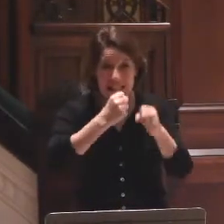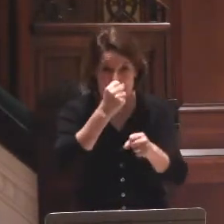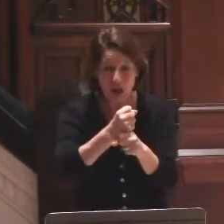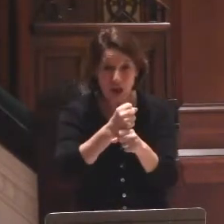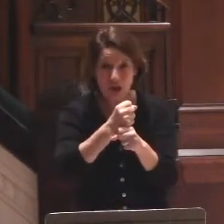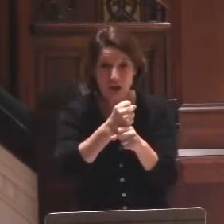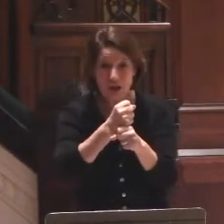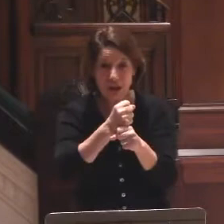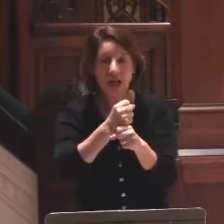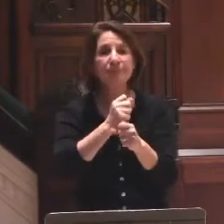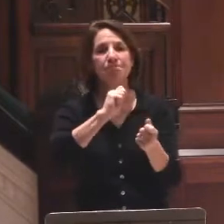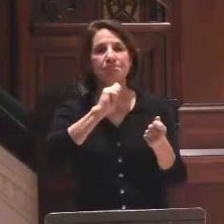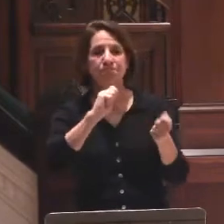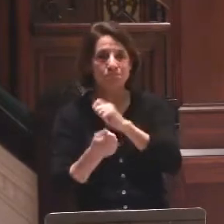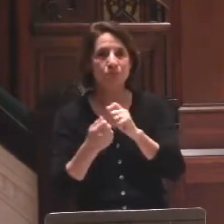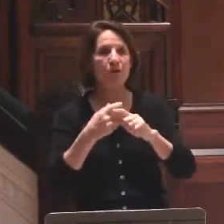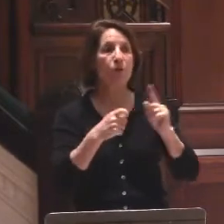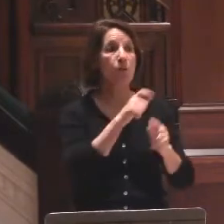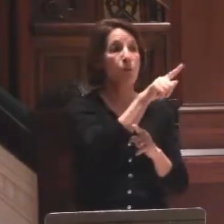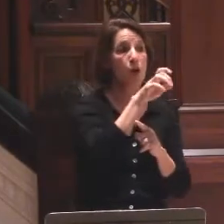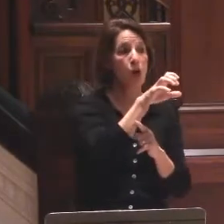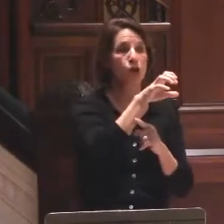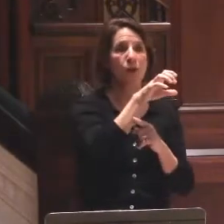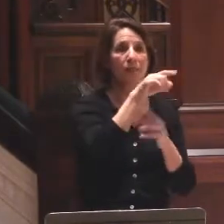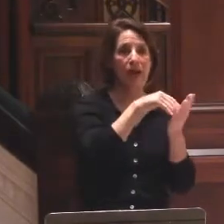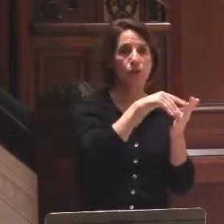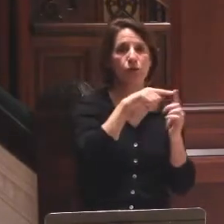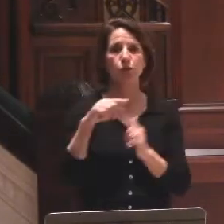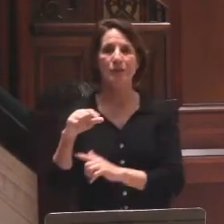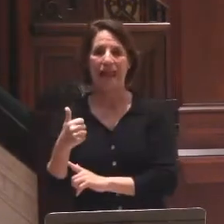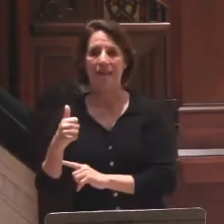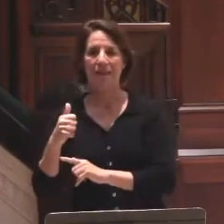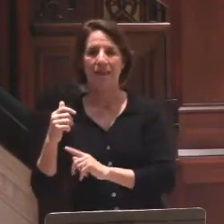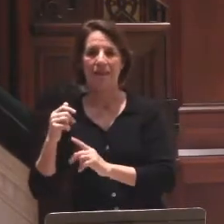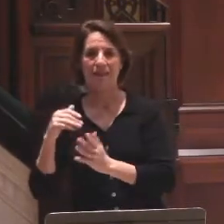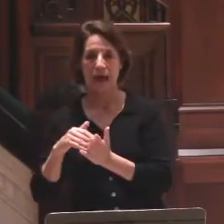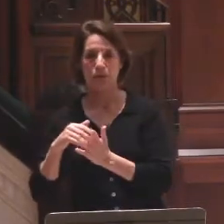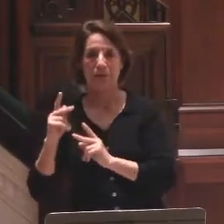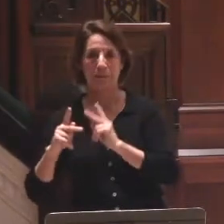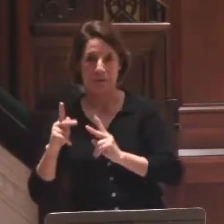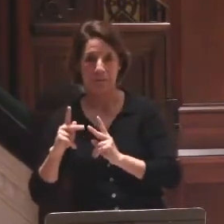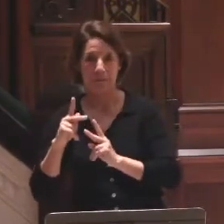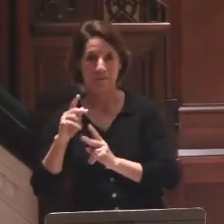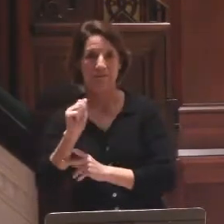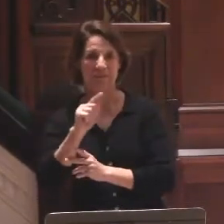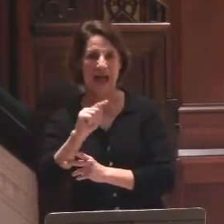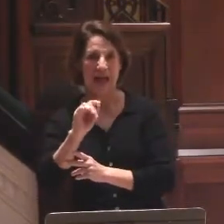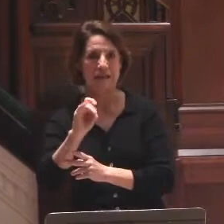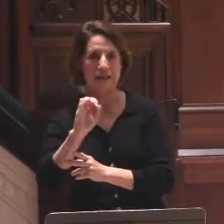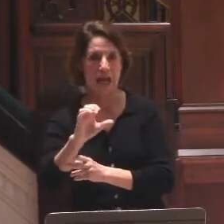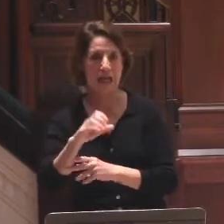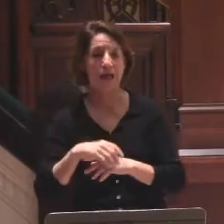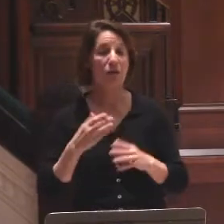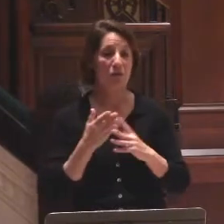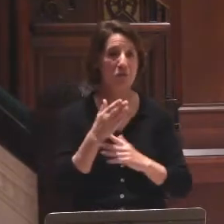population went from 100,000 to 10,000 through warfare and white people's